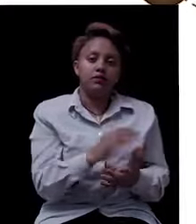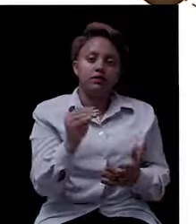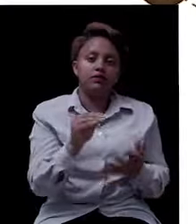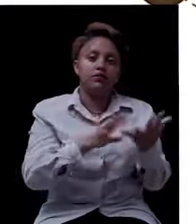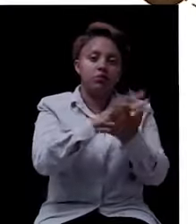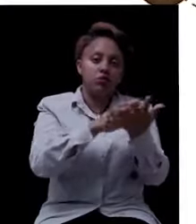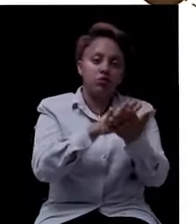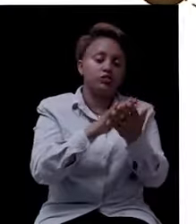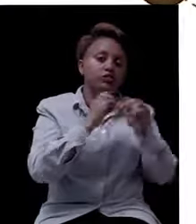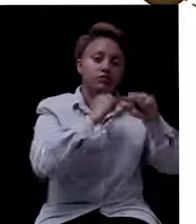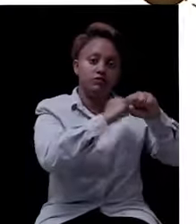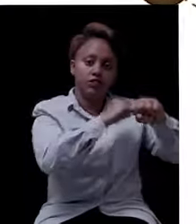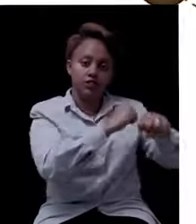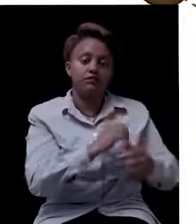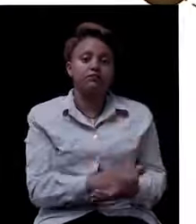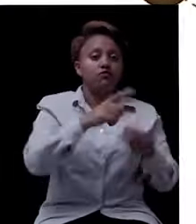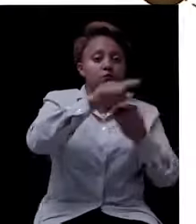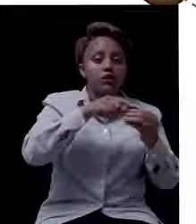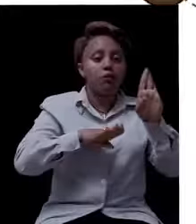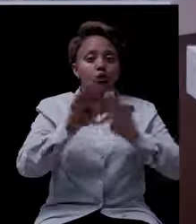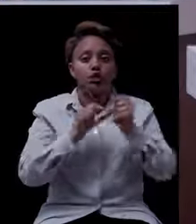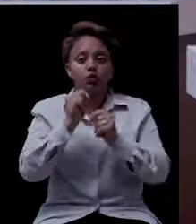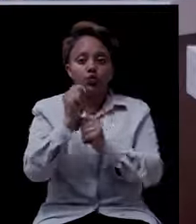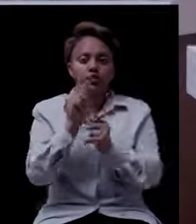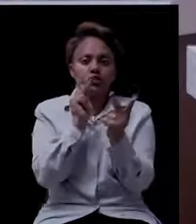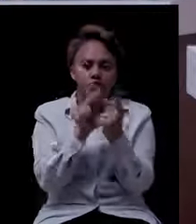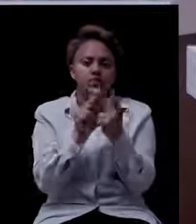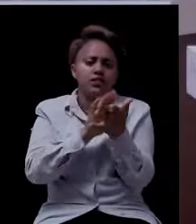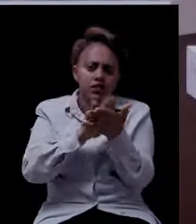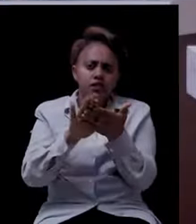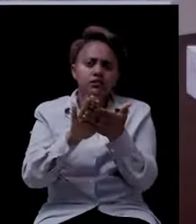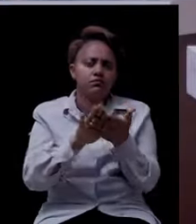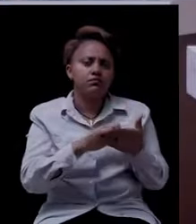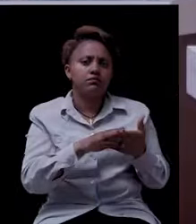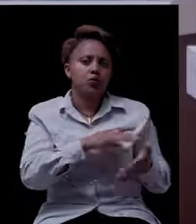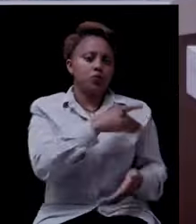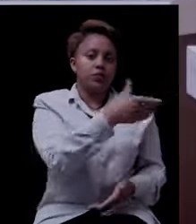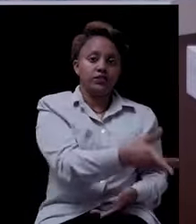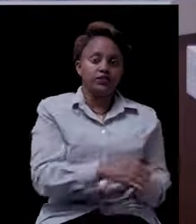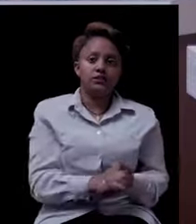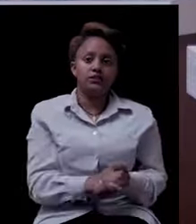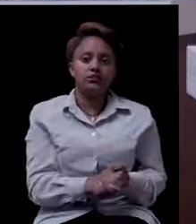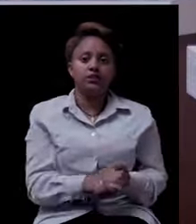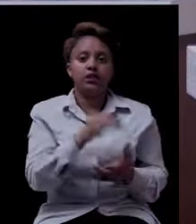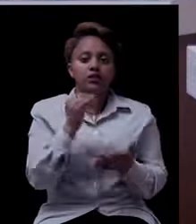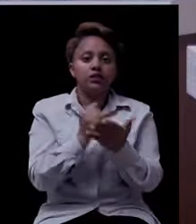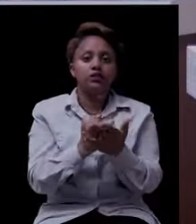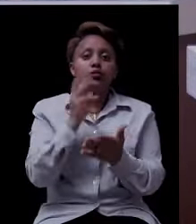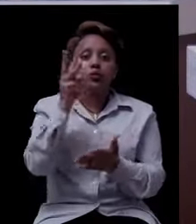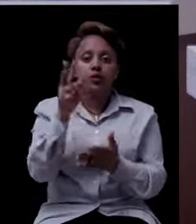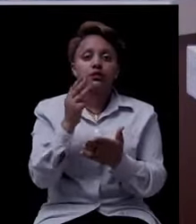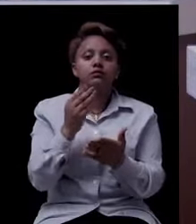treatment and pollution prevention. Environmental biotechnology can more efficiently clean up many wastes than the conventional